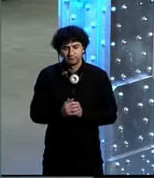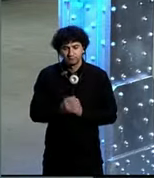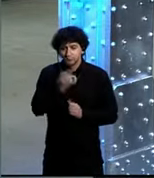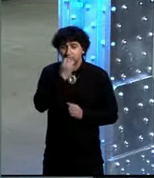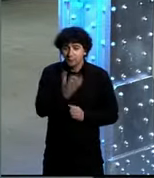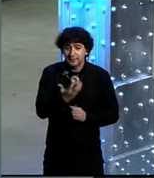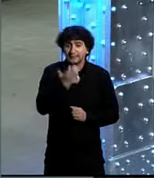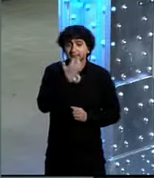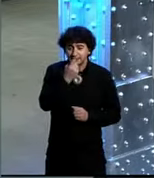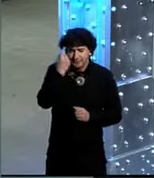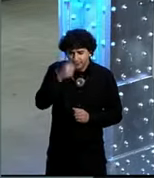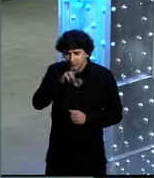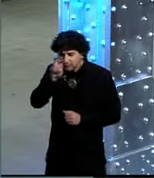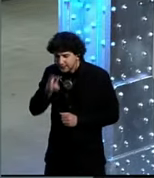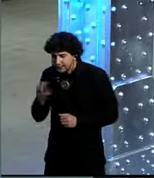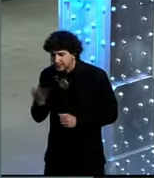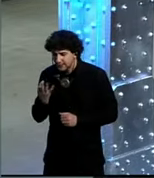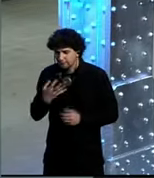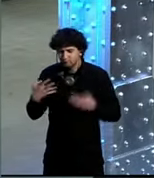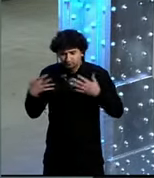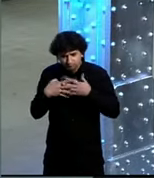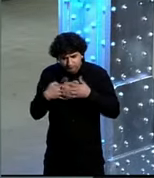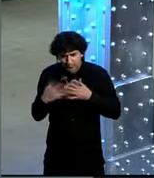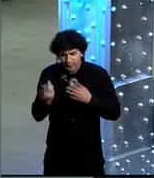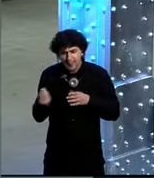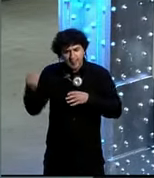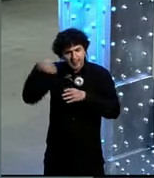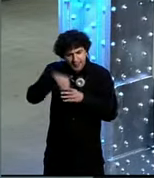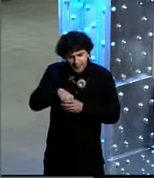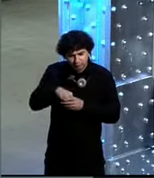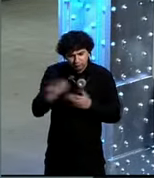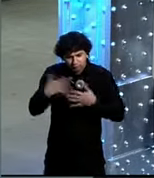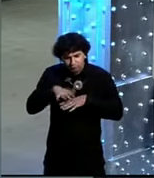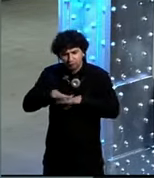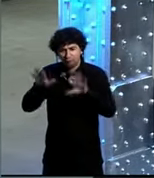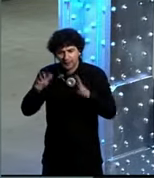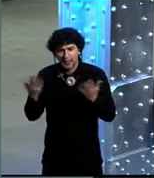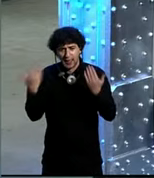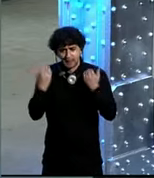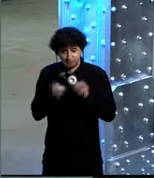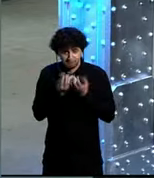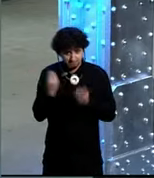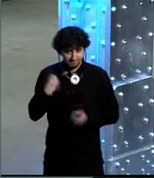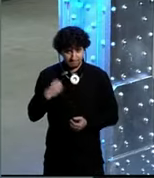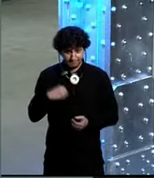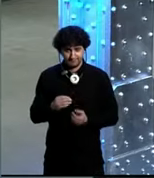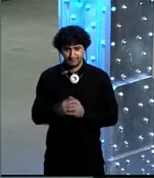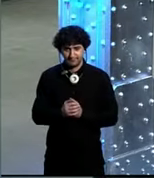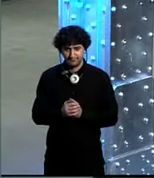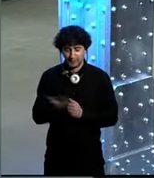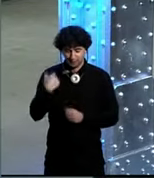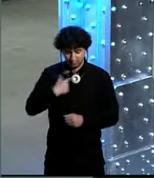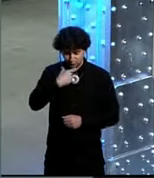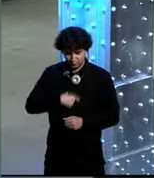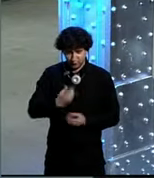also incorporate some of the fluidity talked about earlier today, that I talked about earlier today. If the